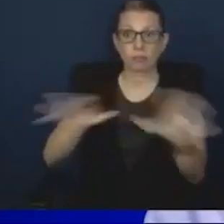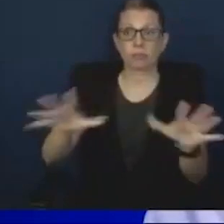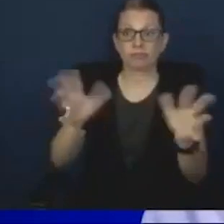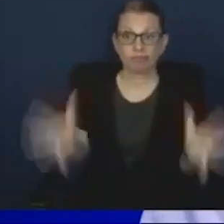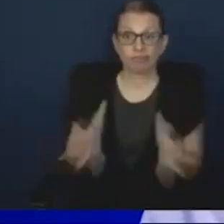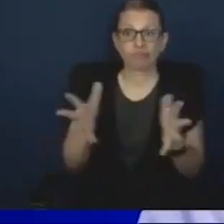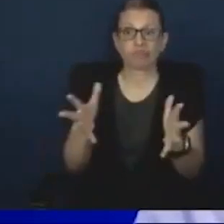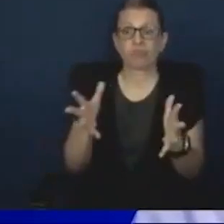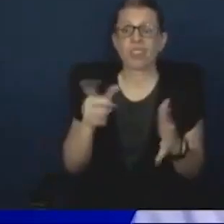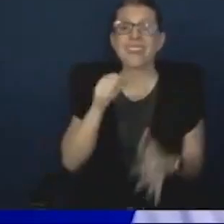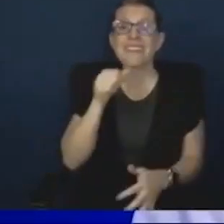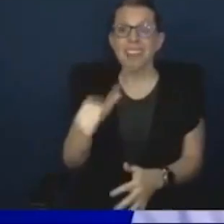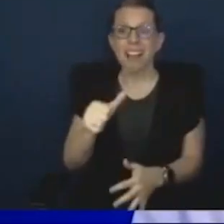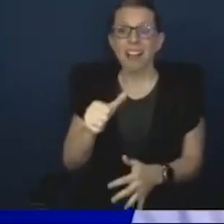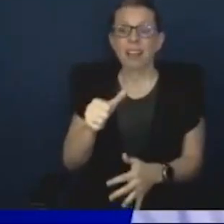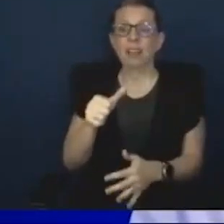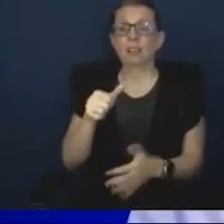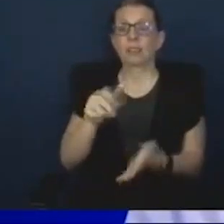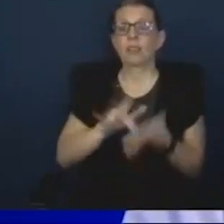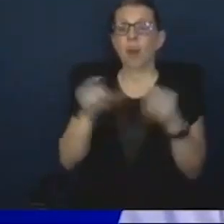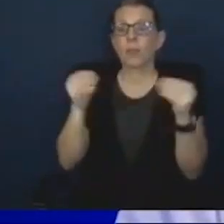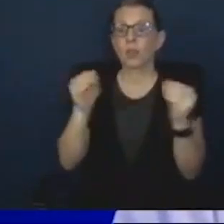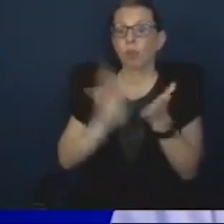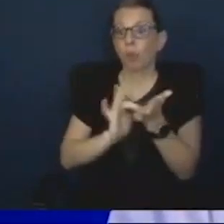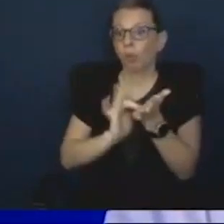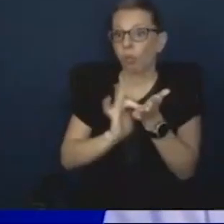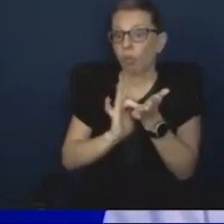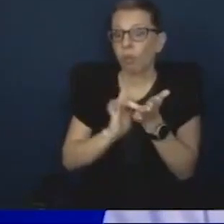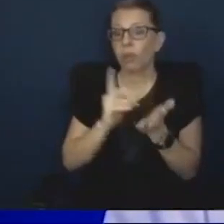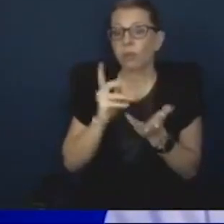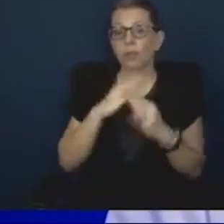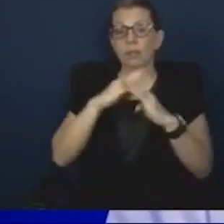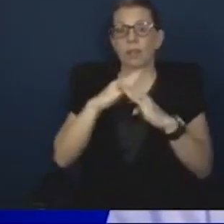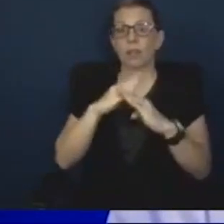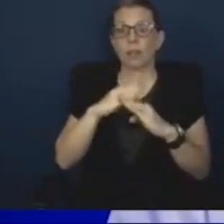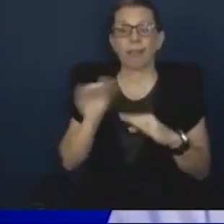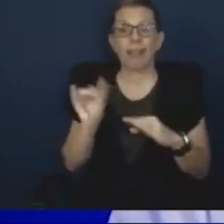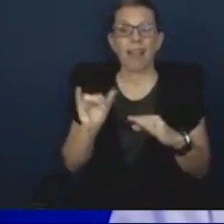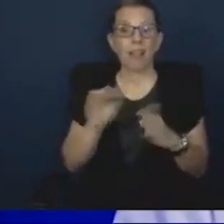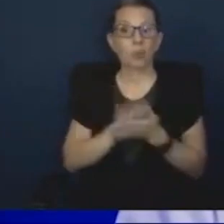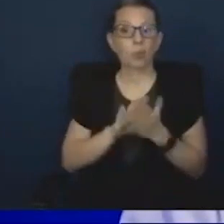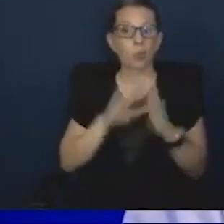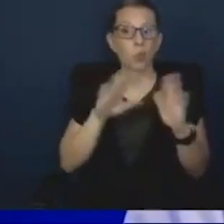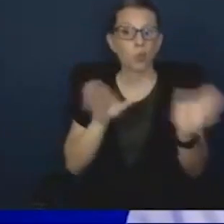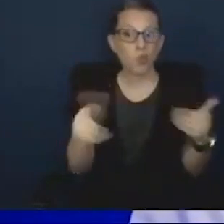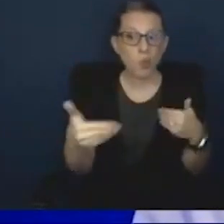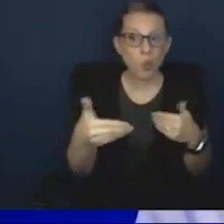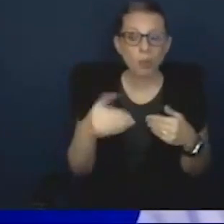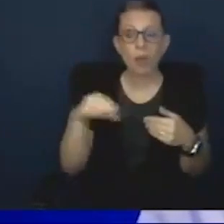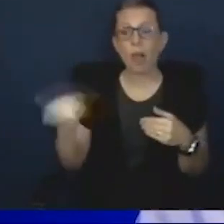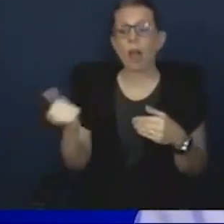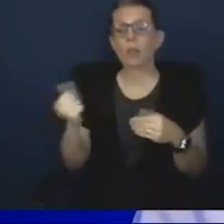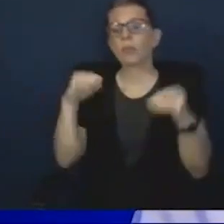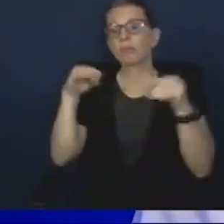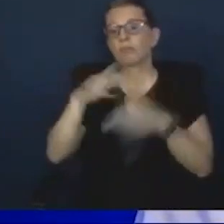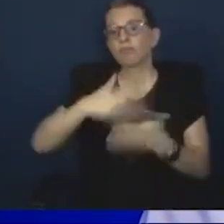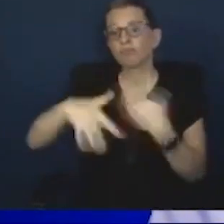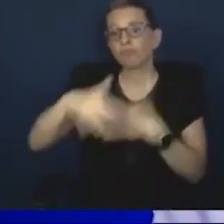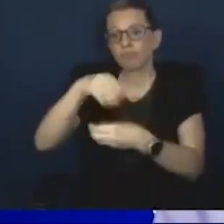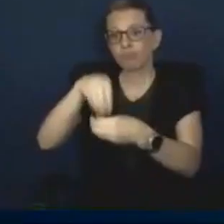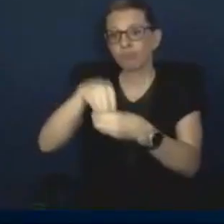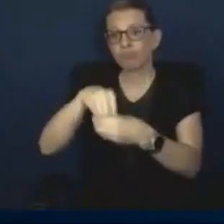those high-risk places like schoolrooms and other gathering places indoors. I think that's exactly right.